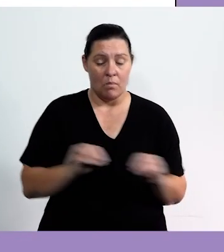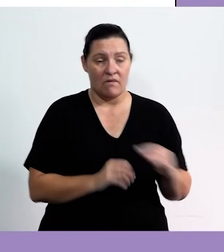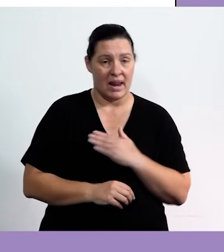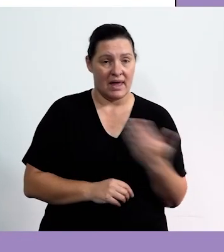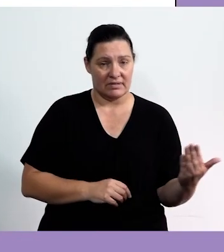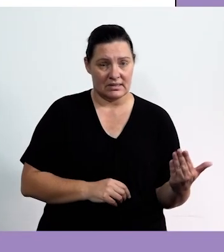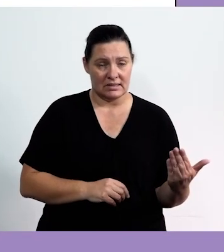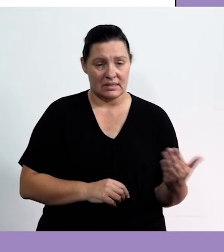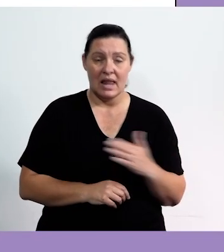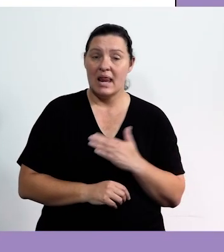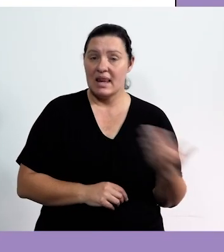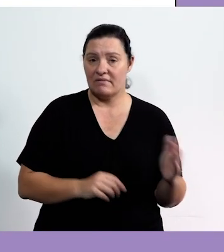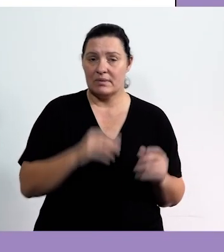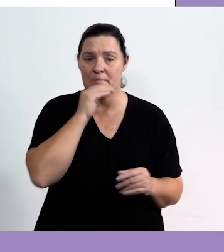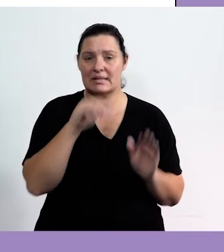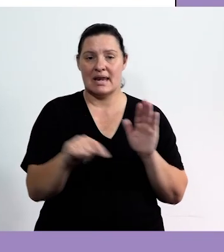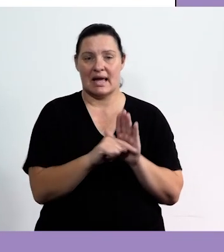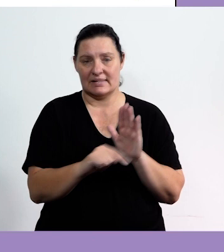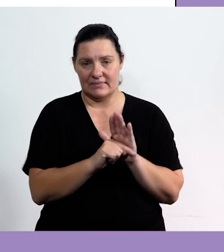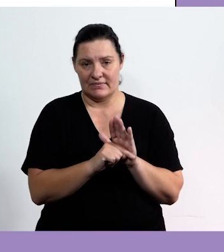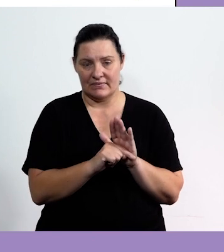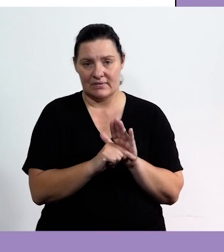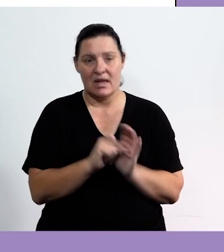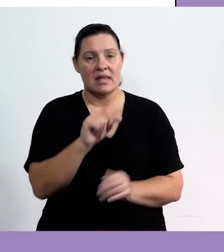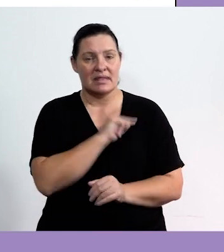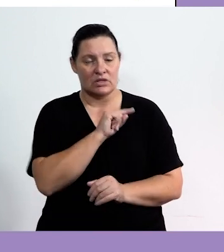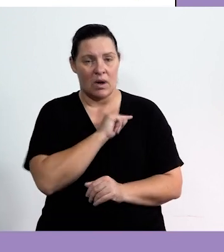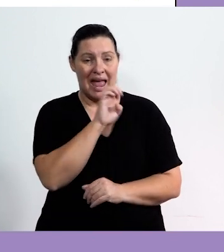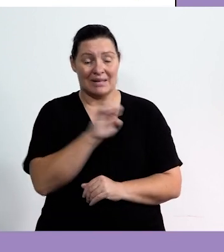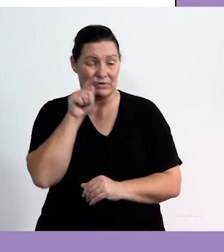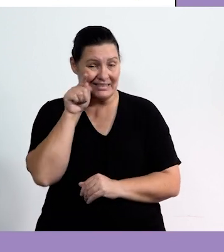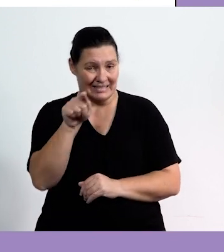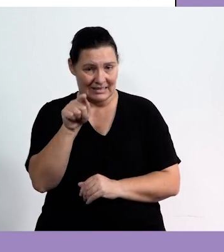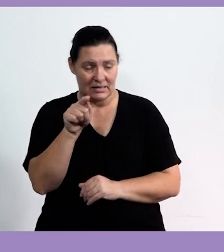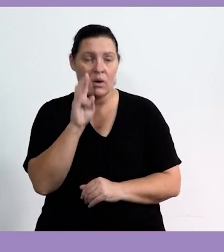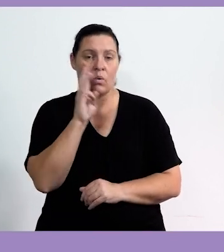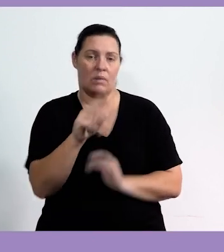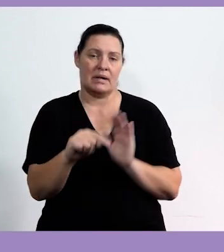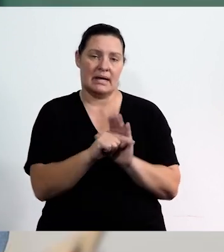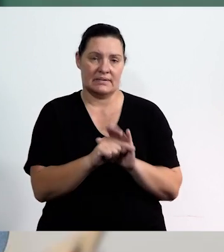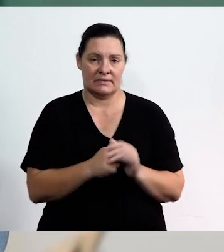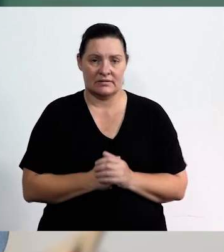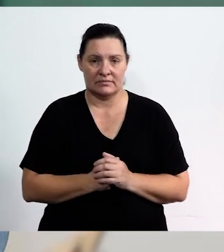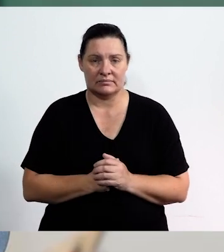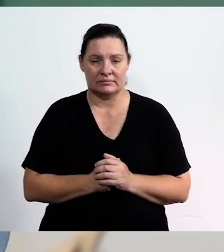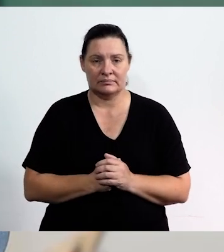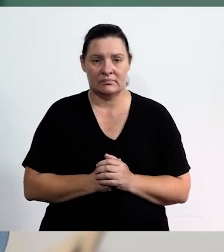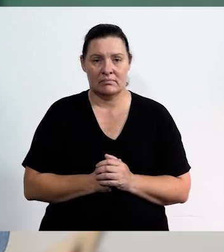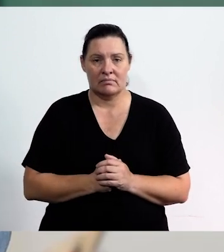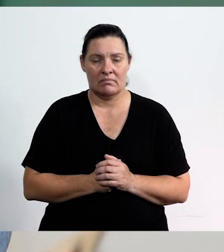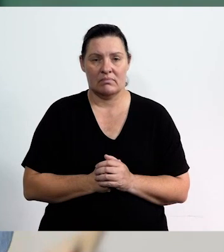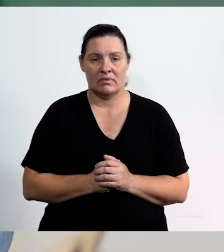are shifting to the left, left means a negative direction, and that's why our exponent is going to be